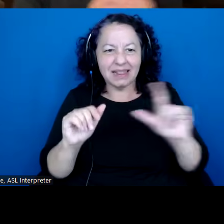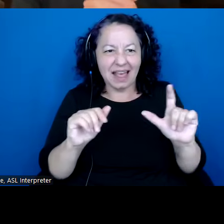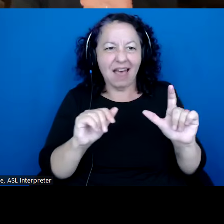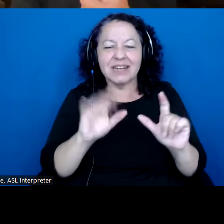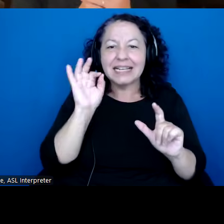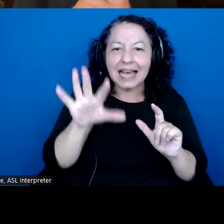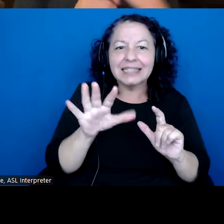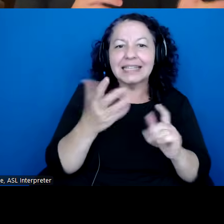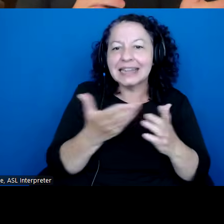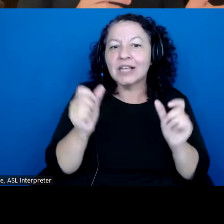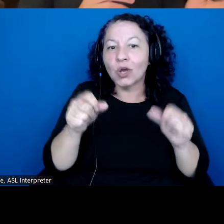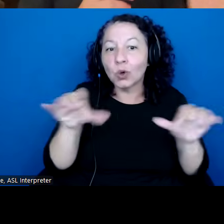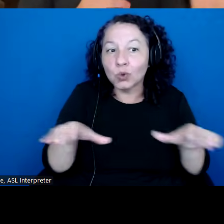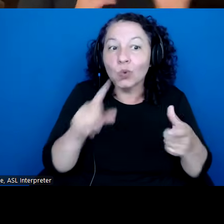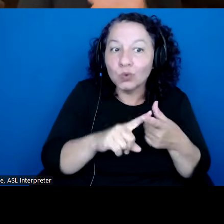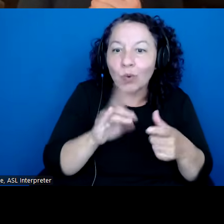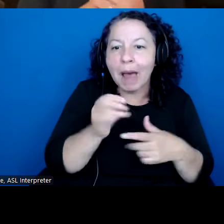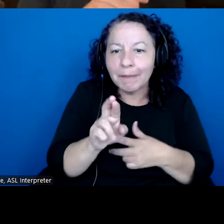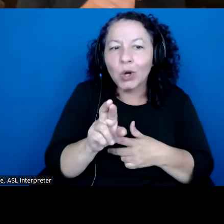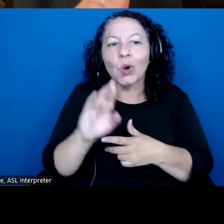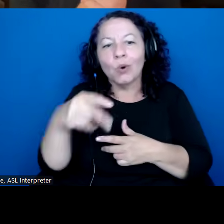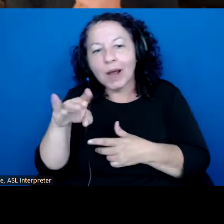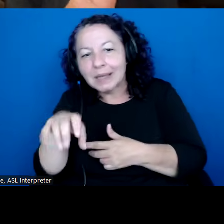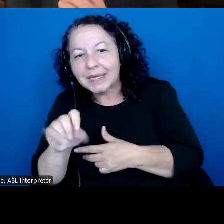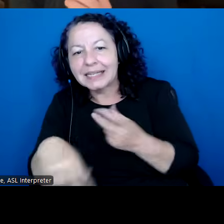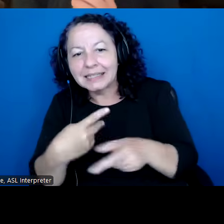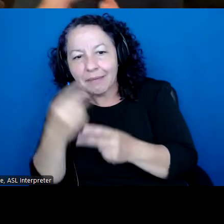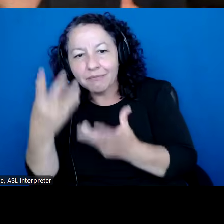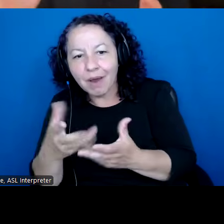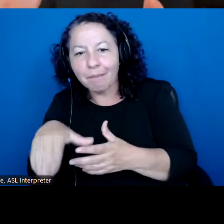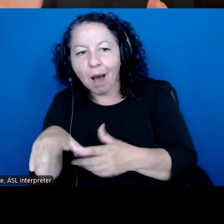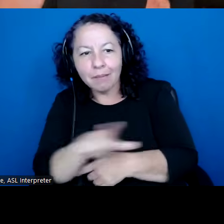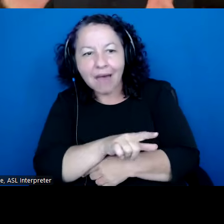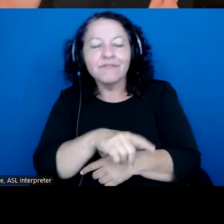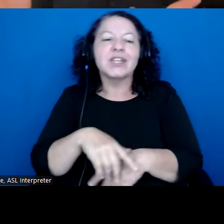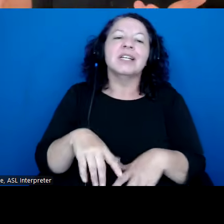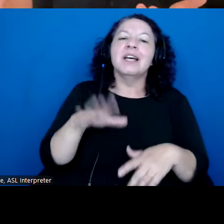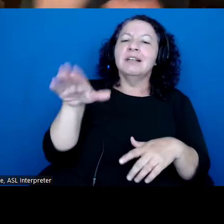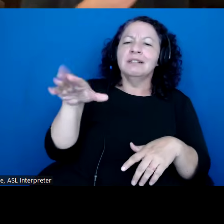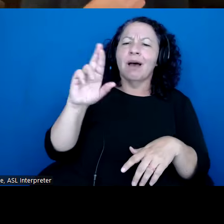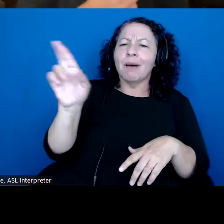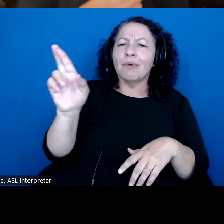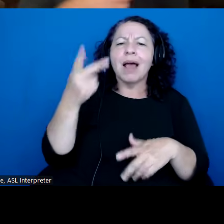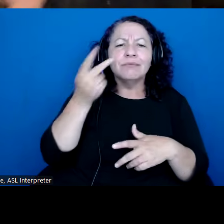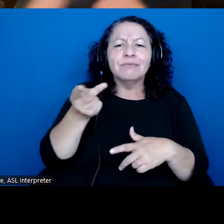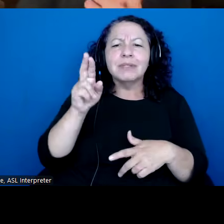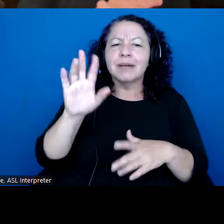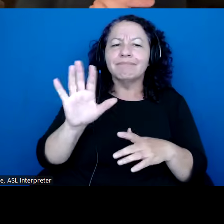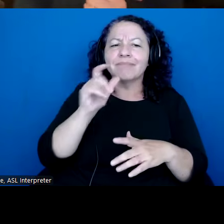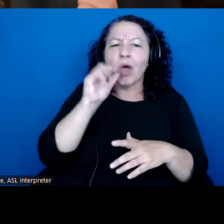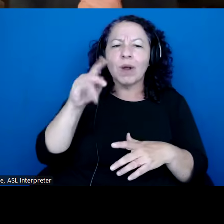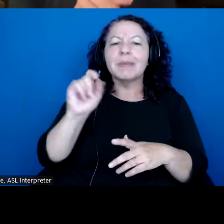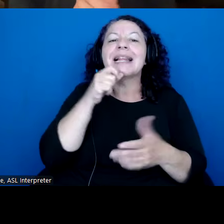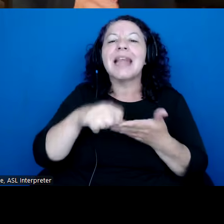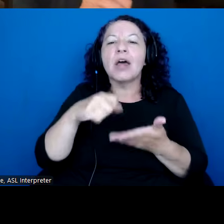to the bapir. You get recipes, kind of things down in the bottom left. At the top right, this is a recipe. No, sorry, this is a